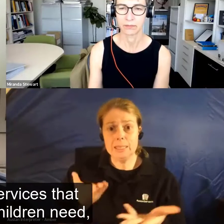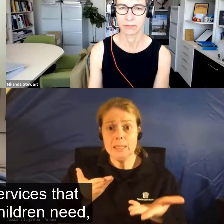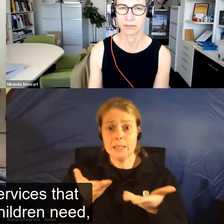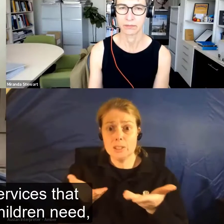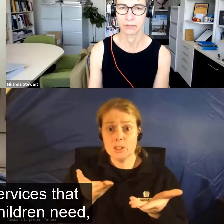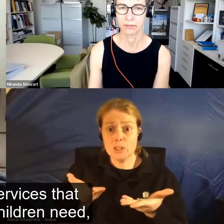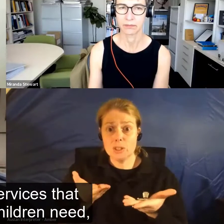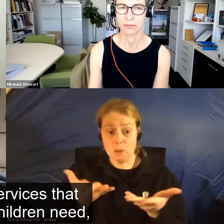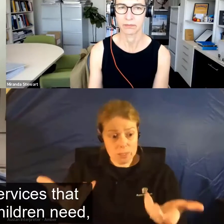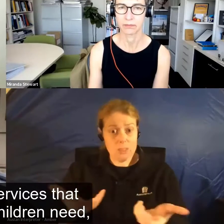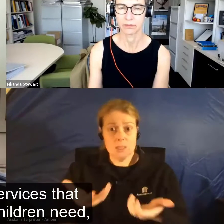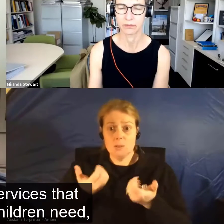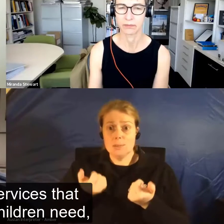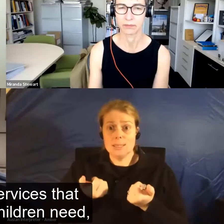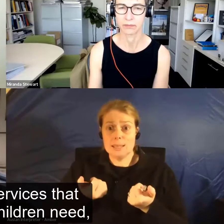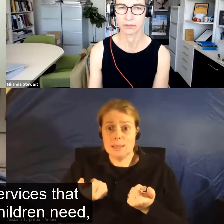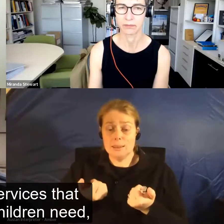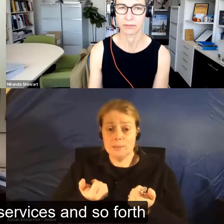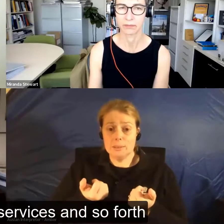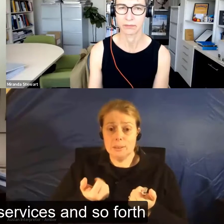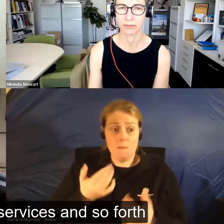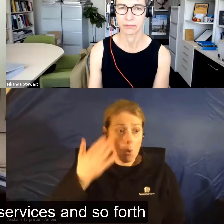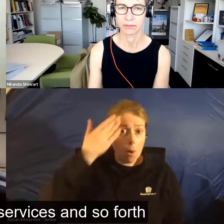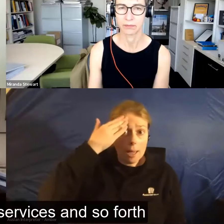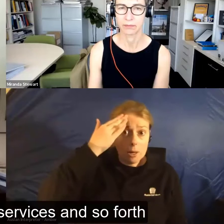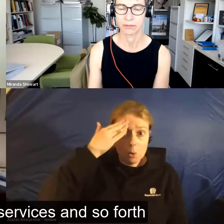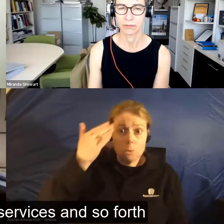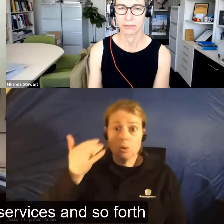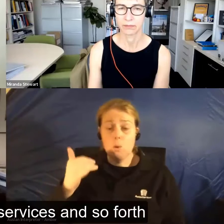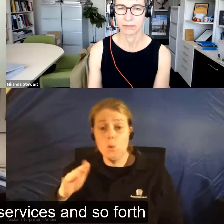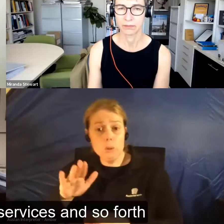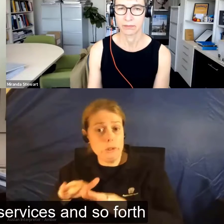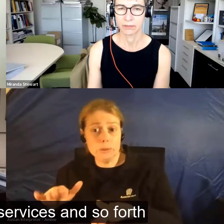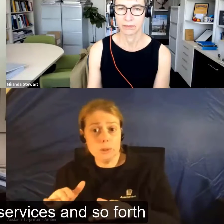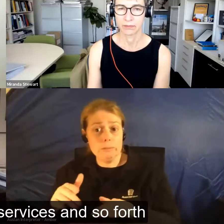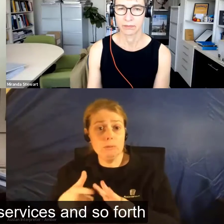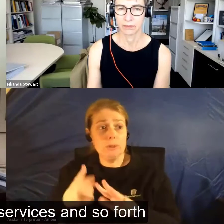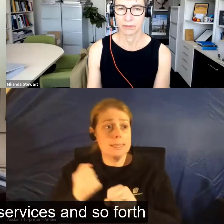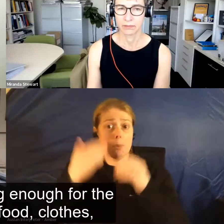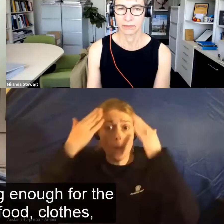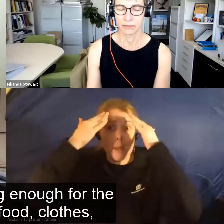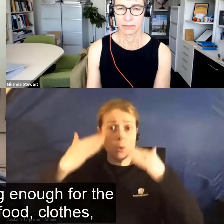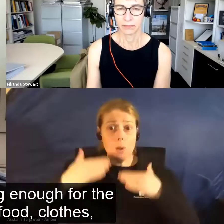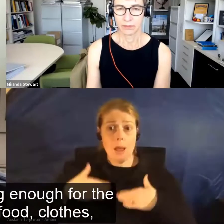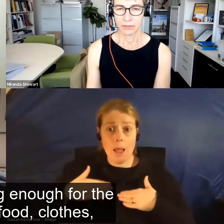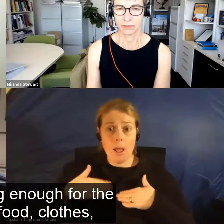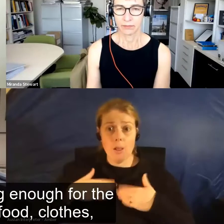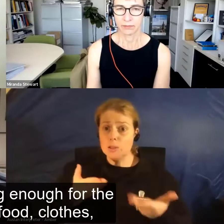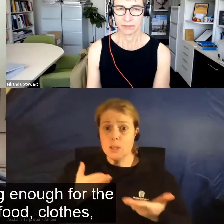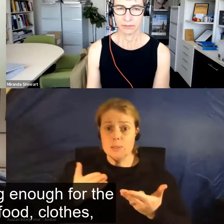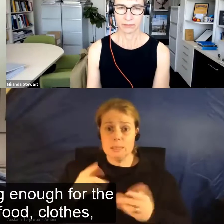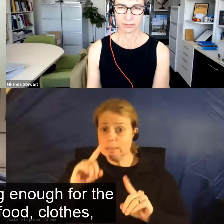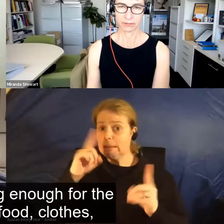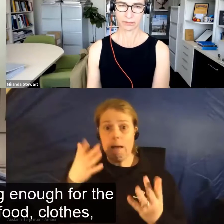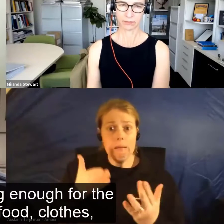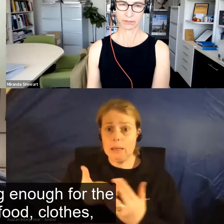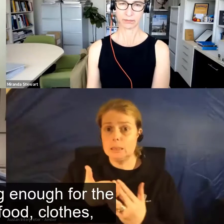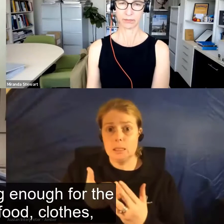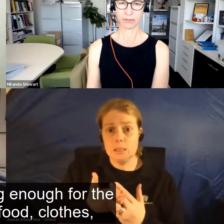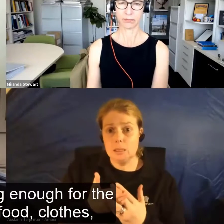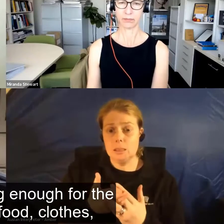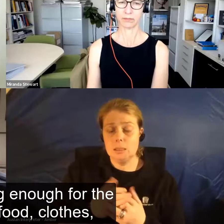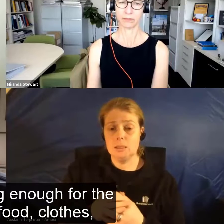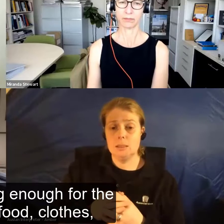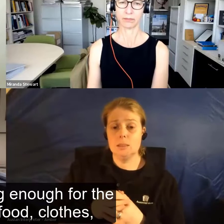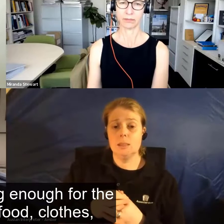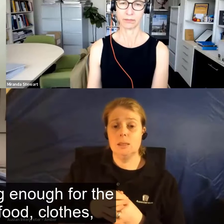that adults or children need, like mental health services and so forth, and not having enough for